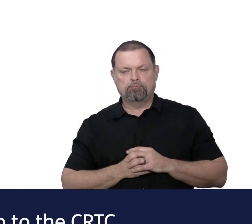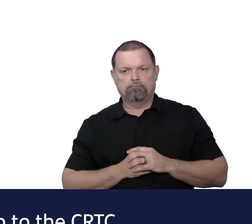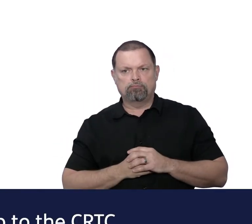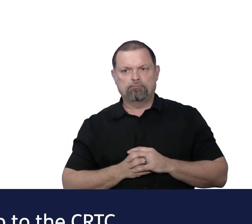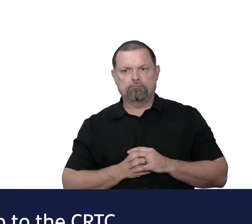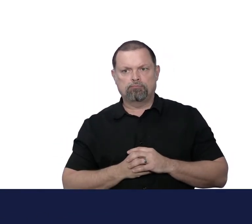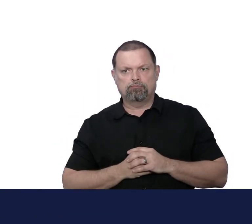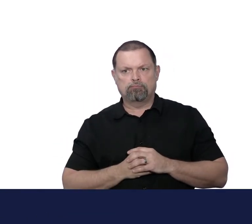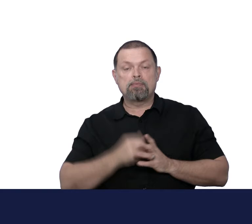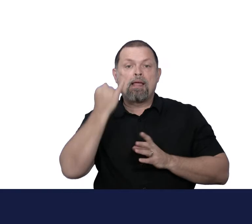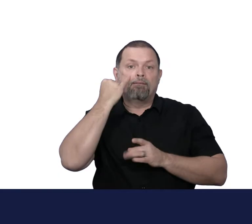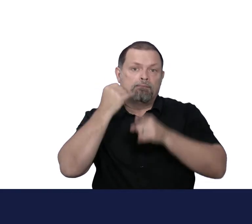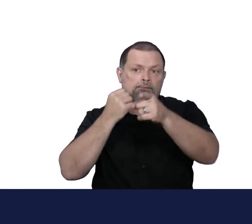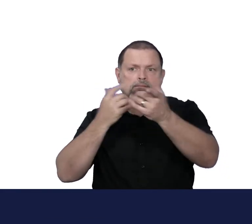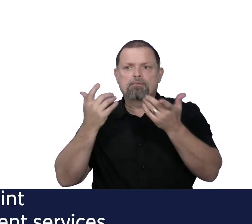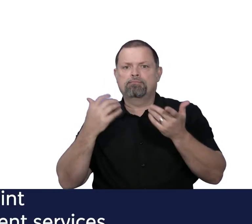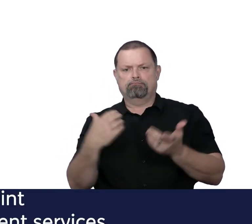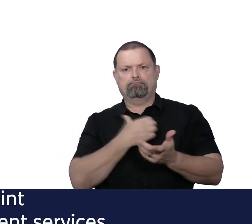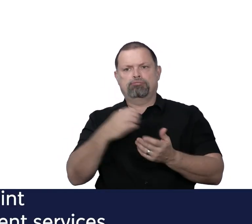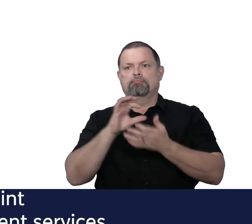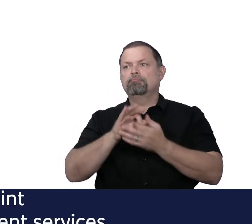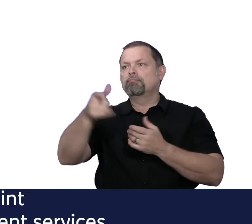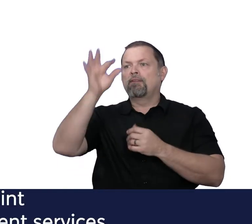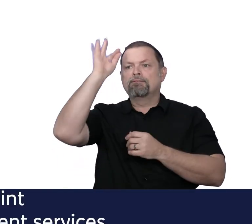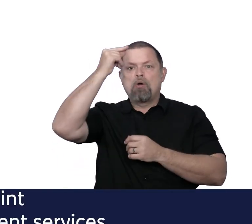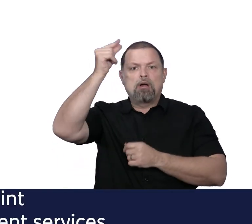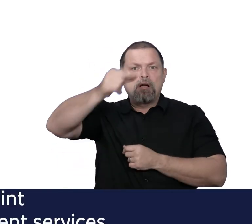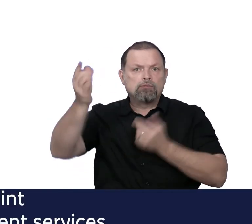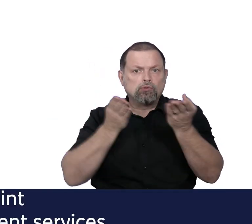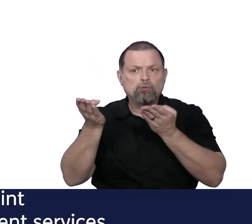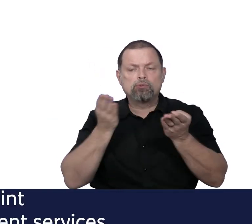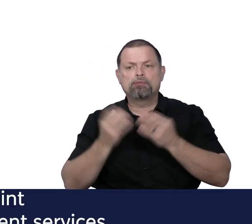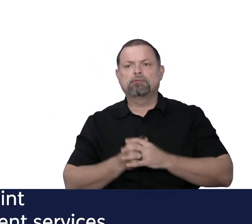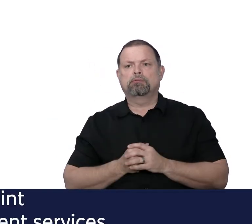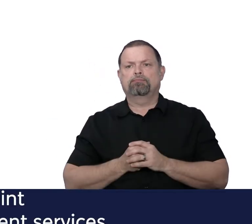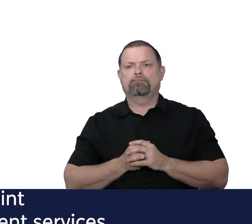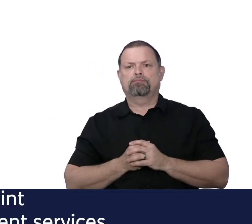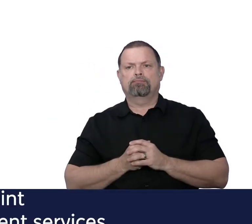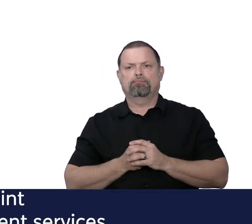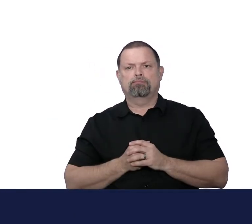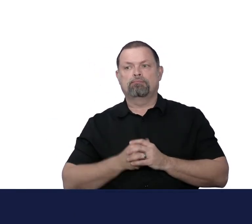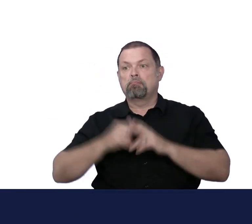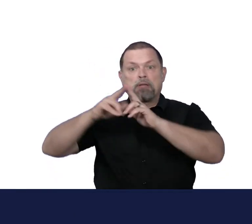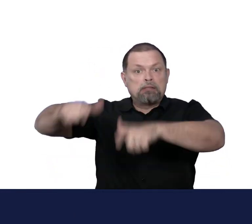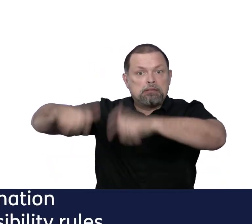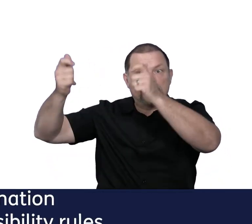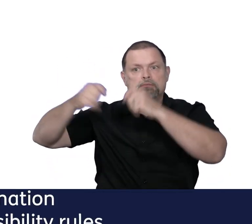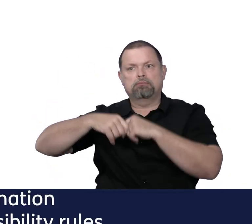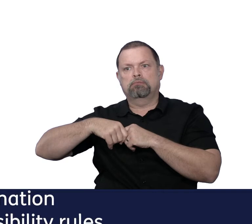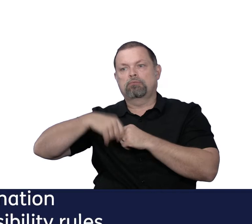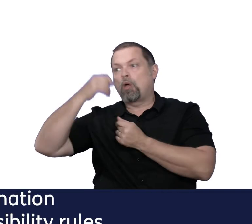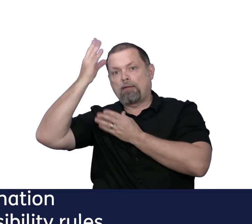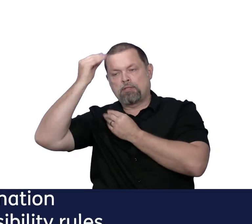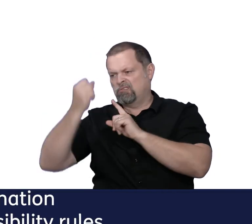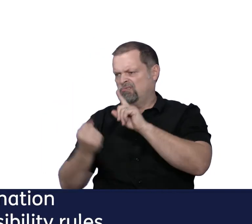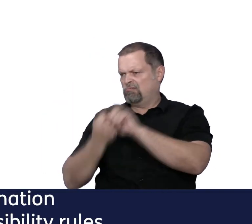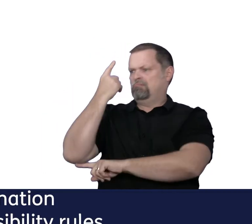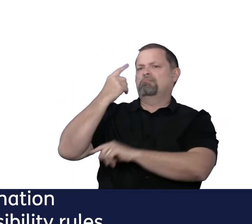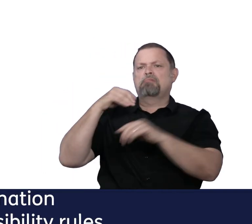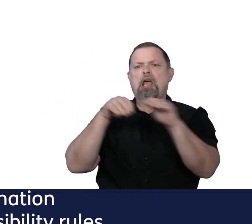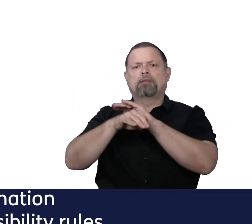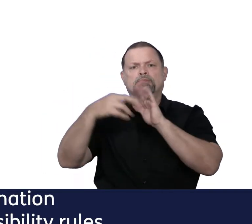to the CRTC. Say your complaint is about federal government services, buildings,